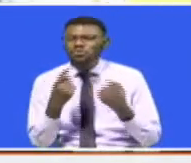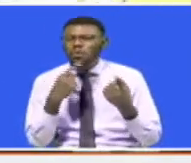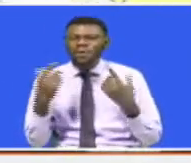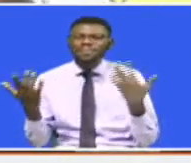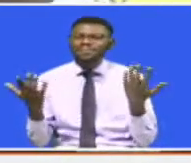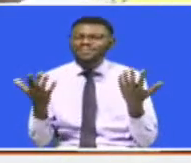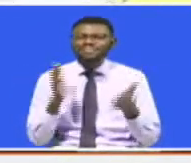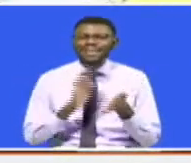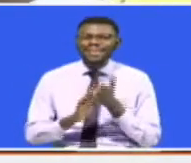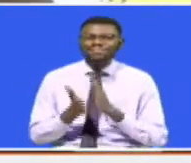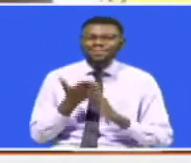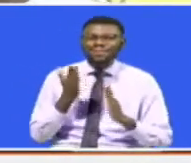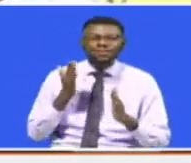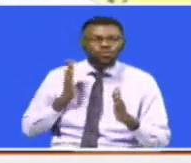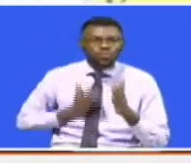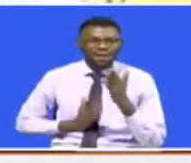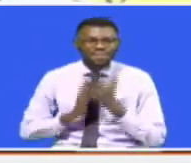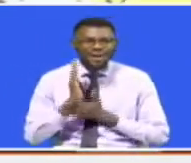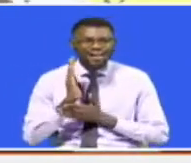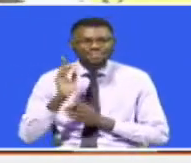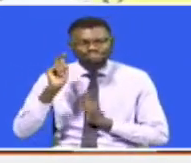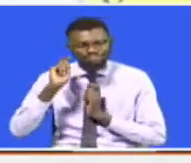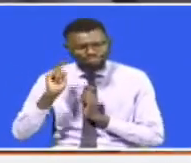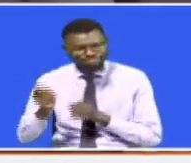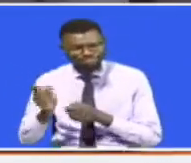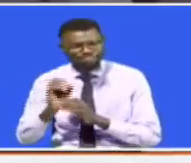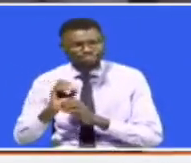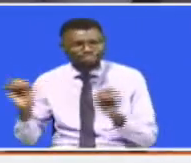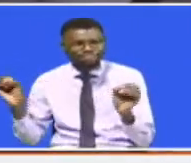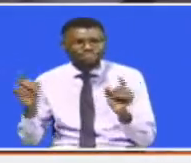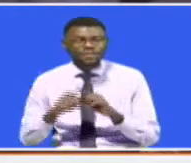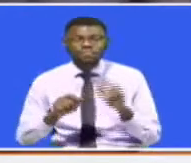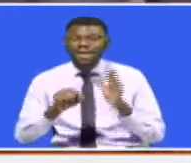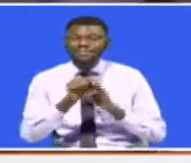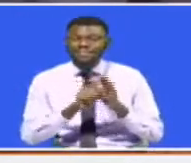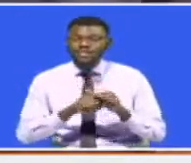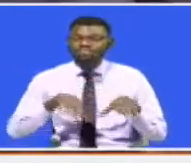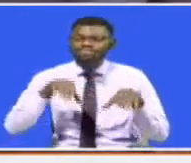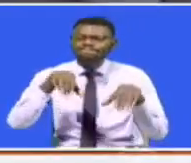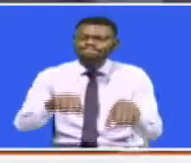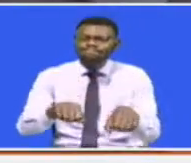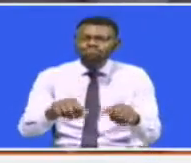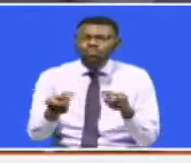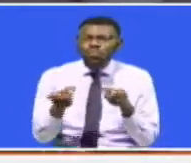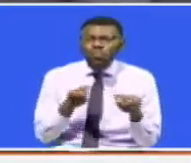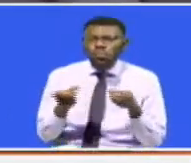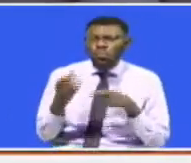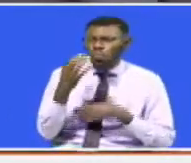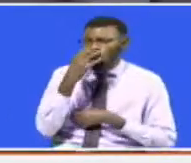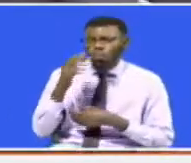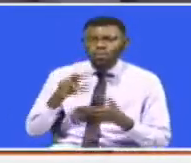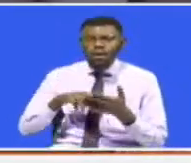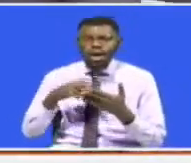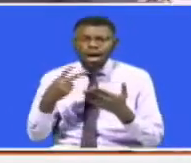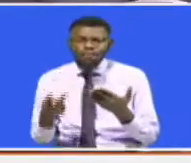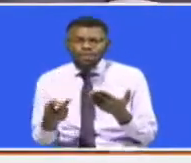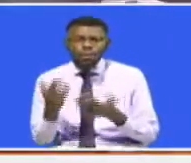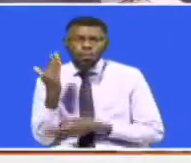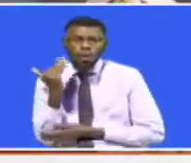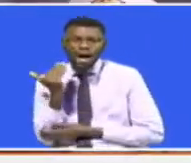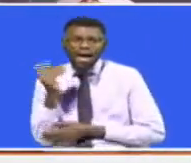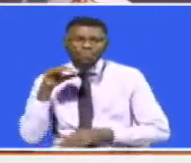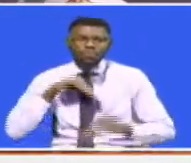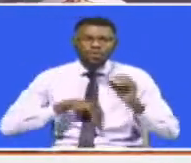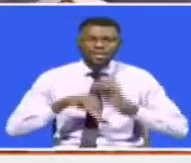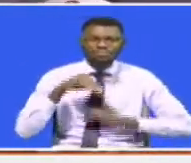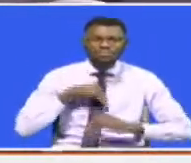of human rights, and perpetuation of state demagoguery. They have outlined Ruto's governance failures, top among them rampant corruption